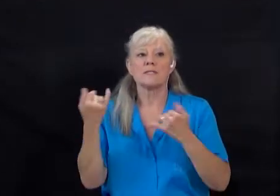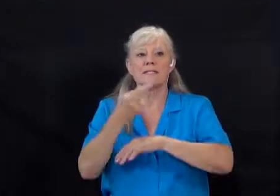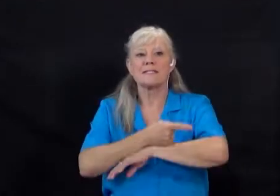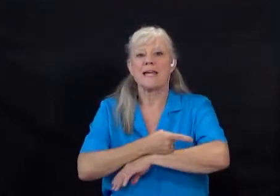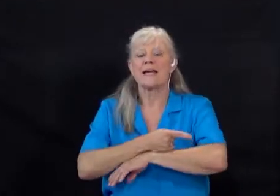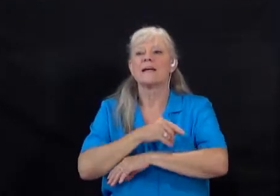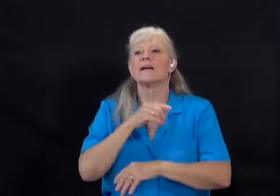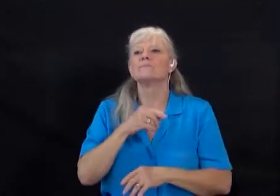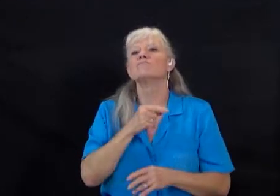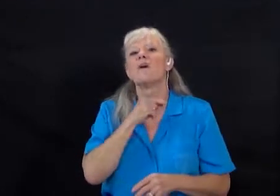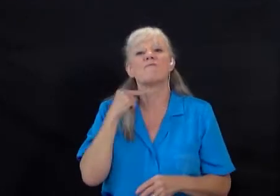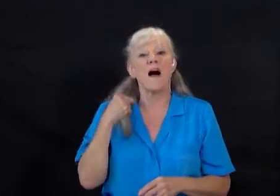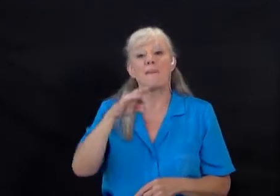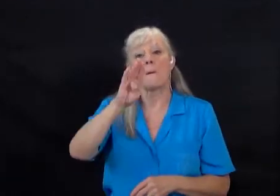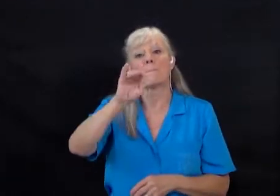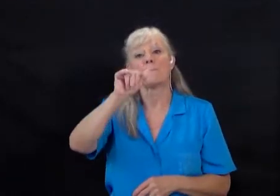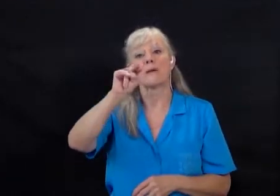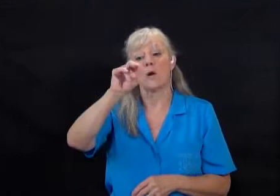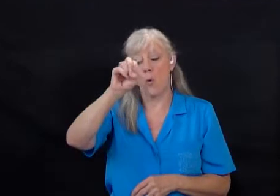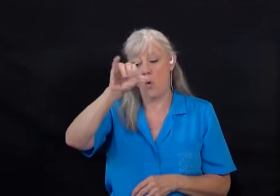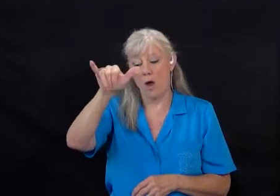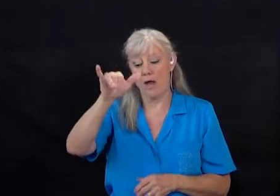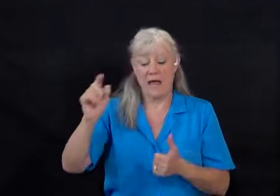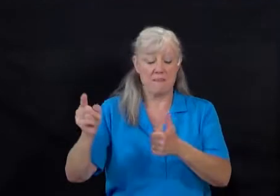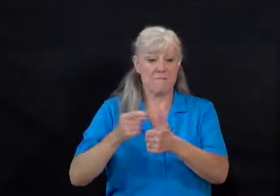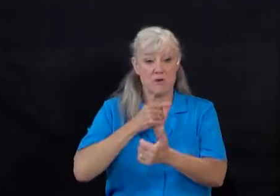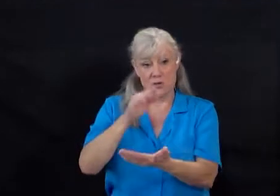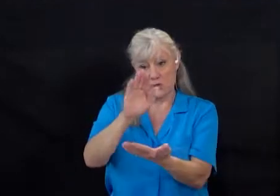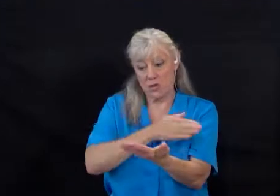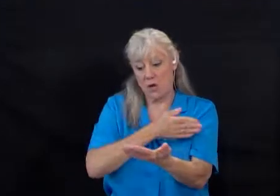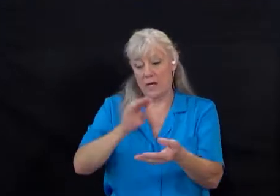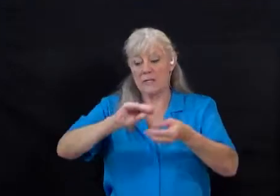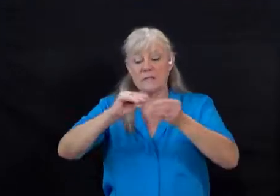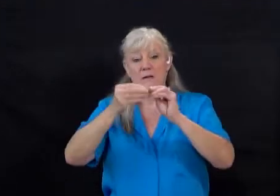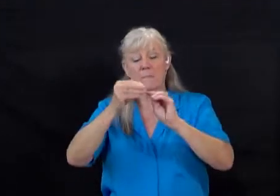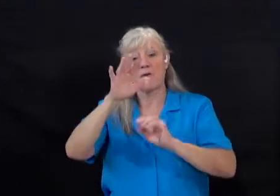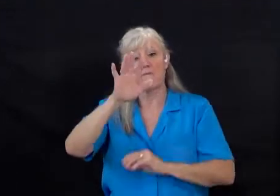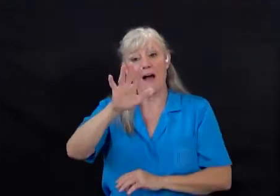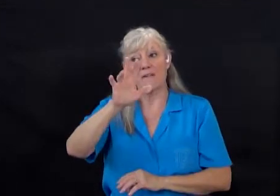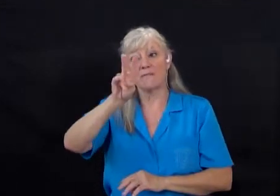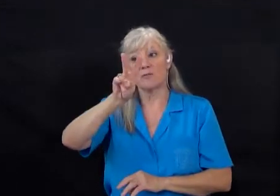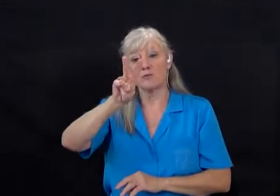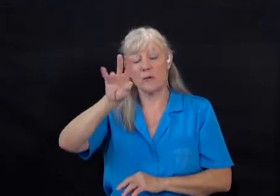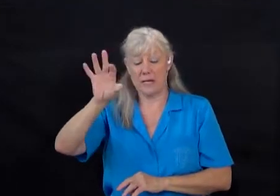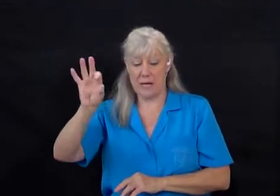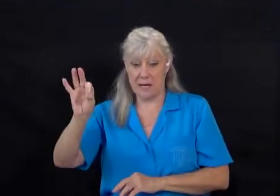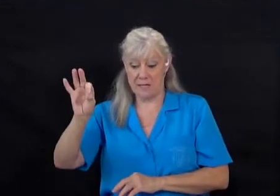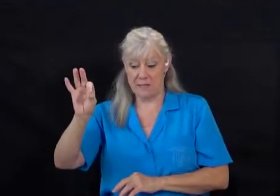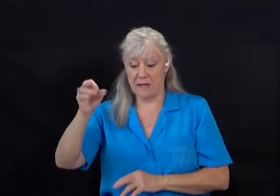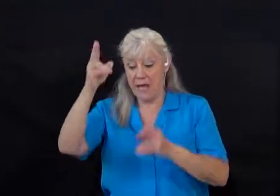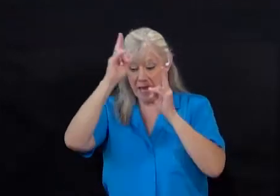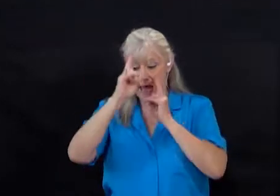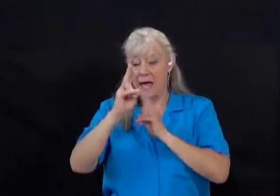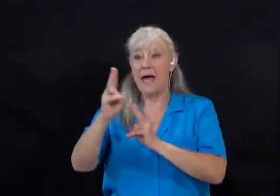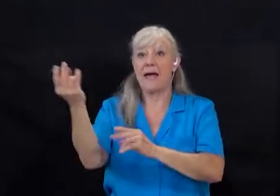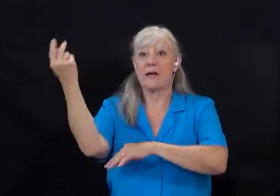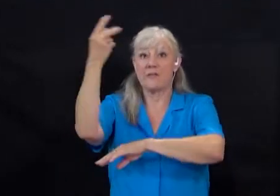Benoy. The processional hymn is number 529, Hail the Day That Sees Him Rise. That's